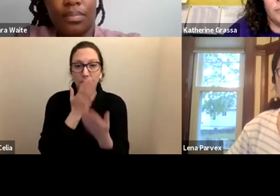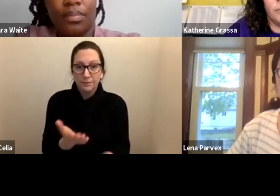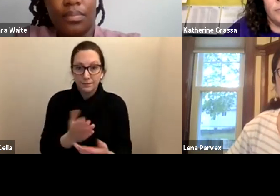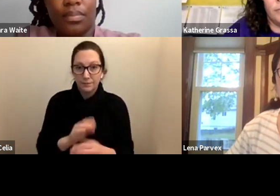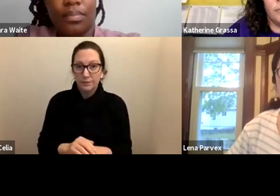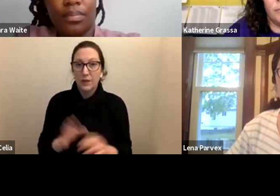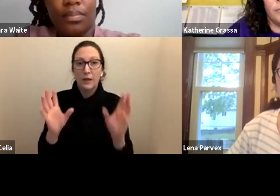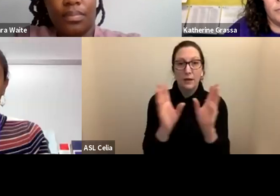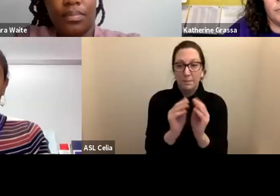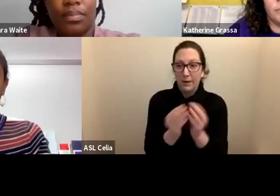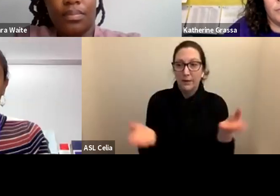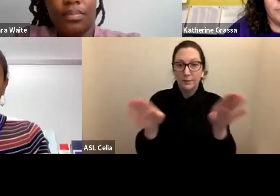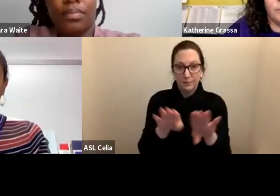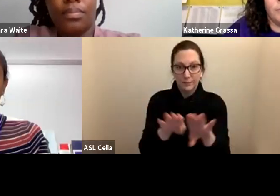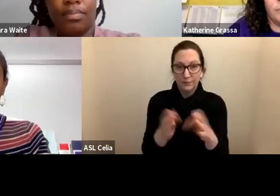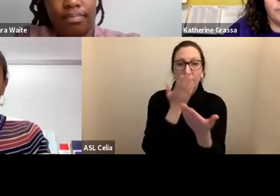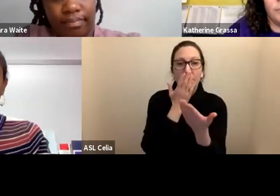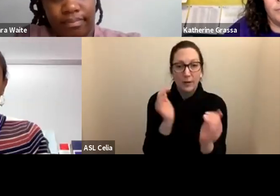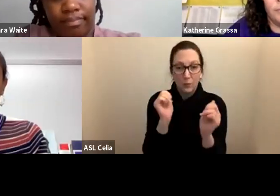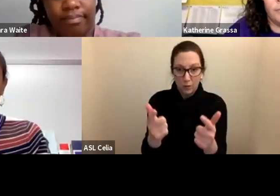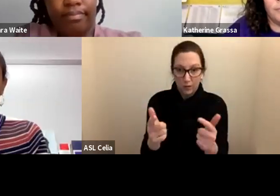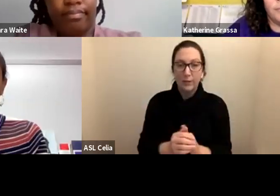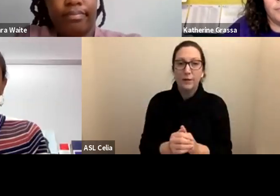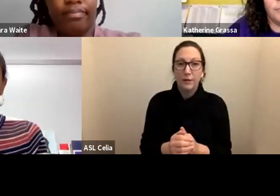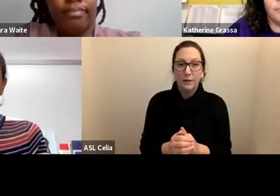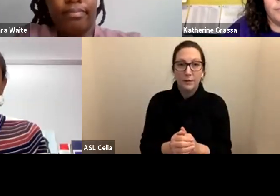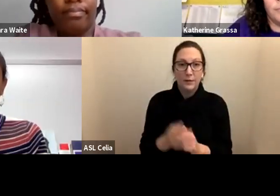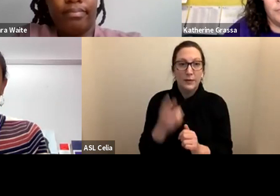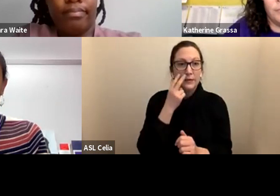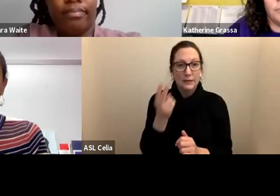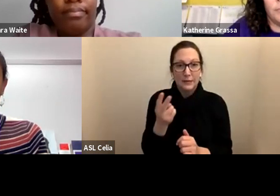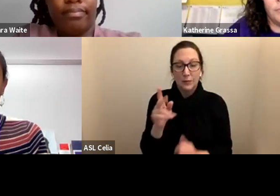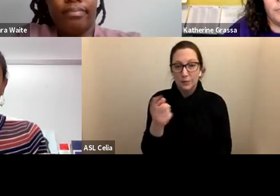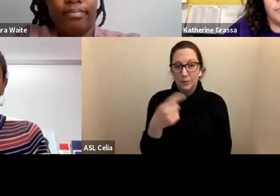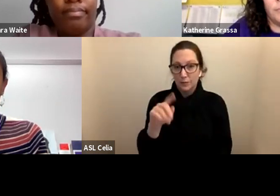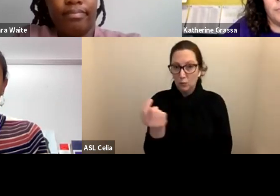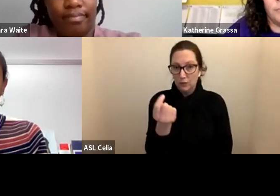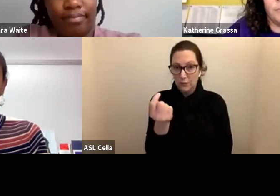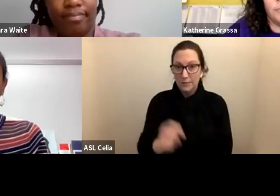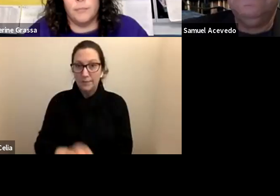the meeting is adjourned. Thank you all, and we'll see you all on Tuesday.